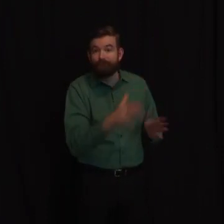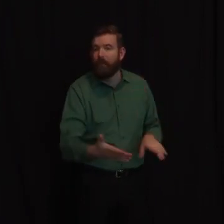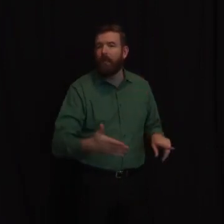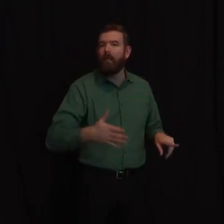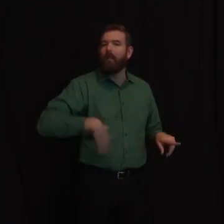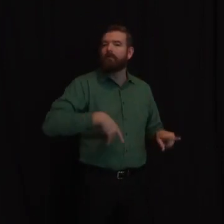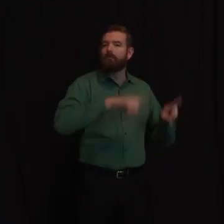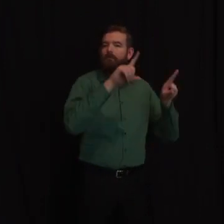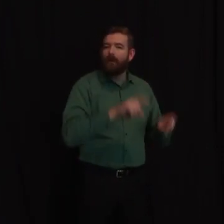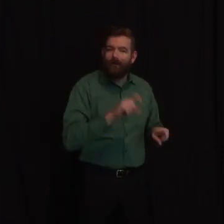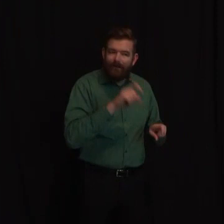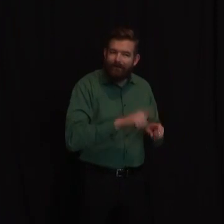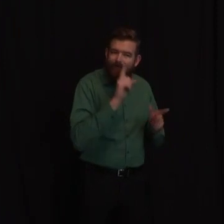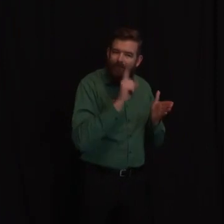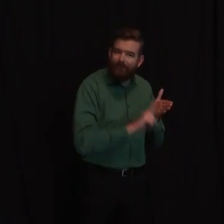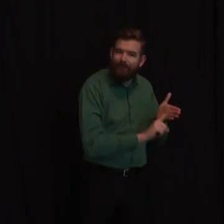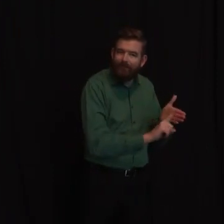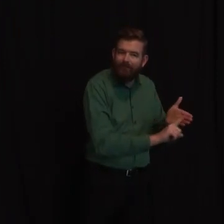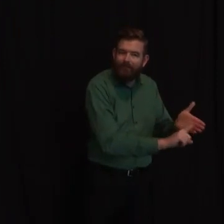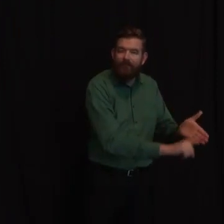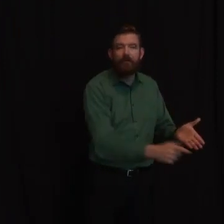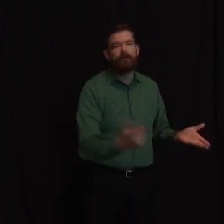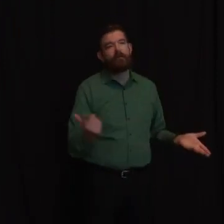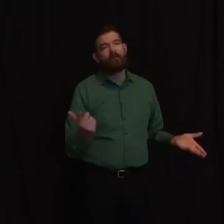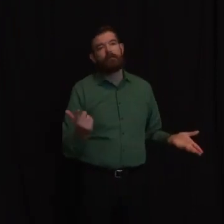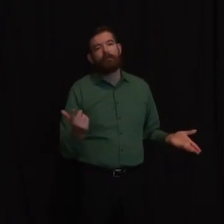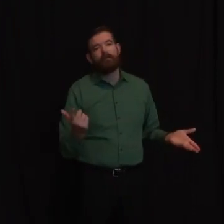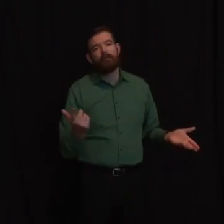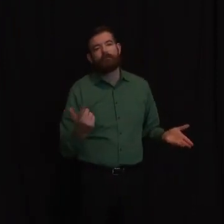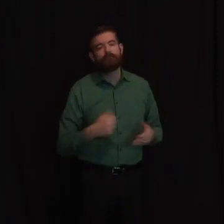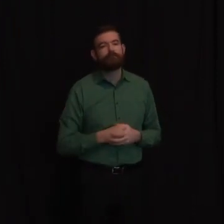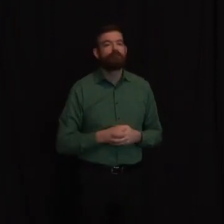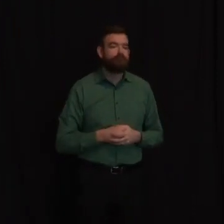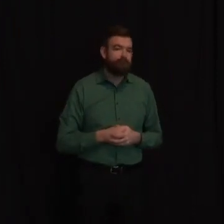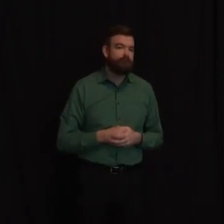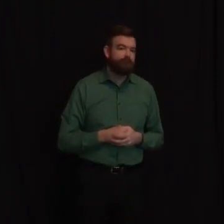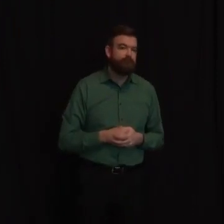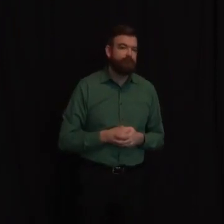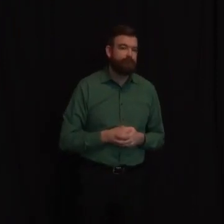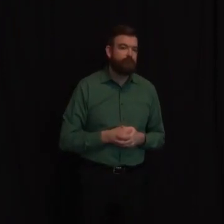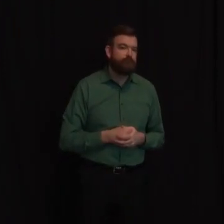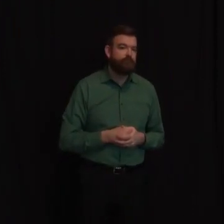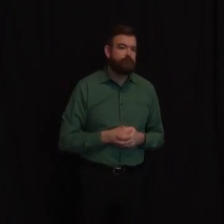including those people who may not yet have been confirmed but are associated with an outbreak which has been confirmed.